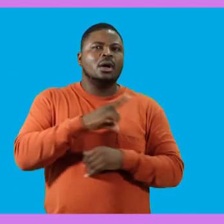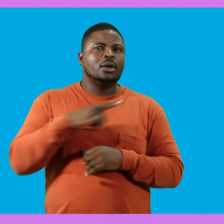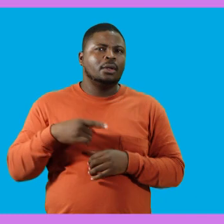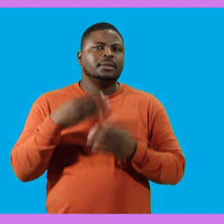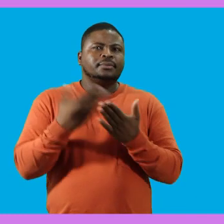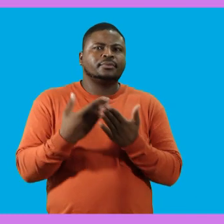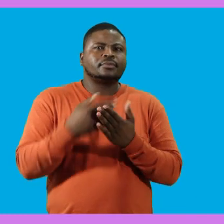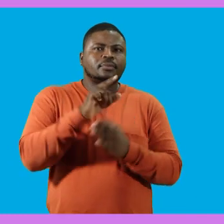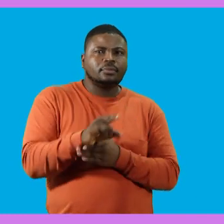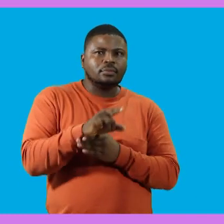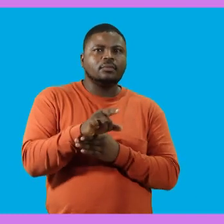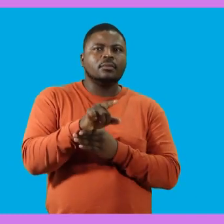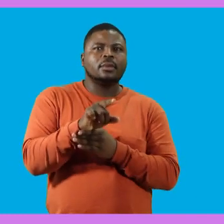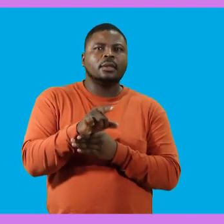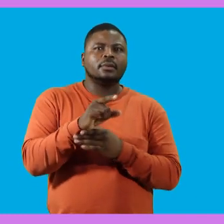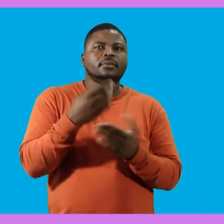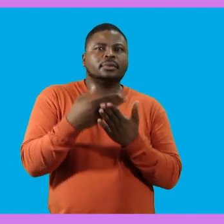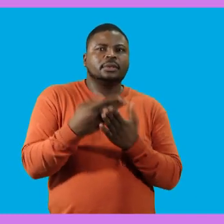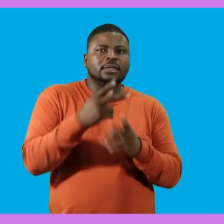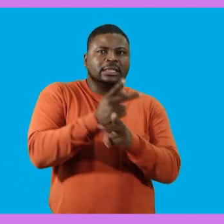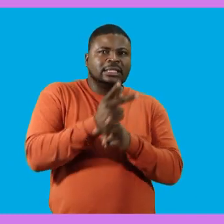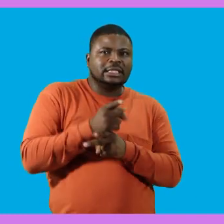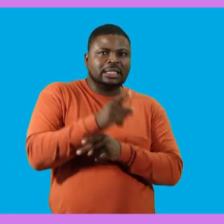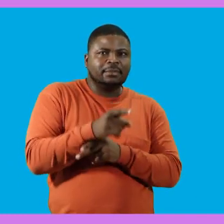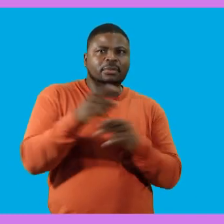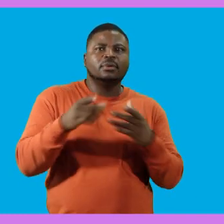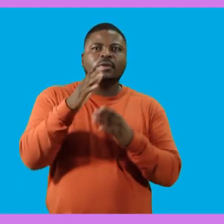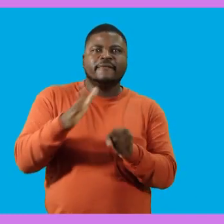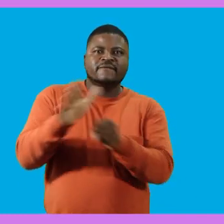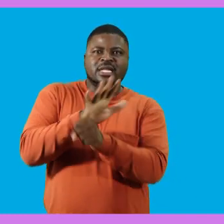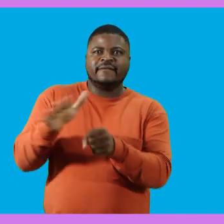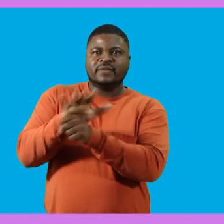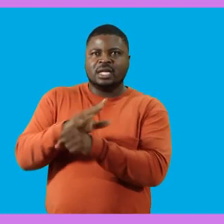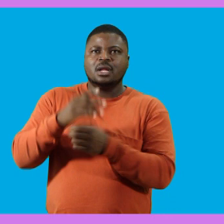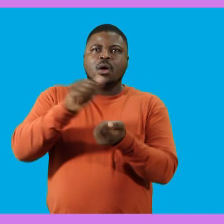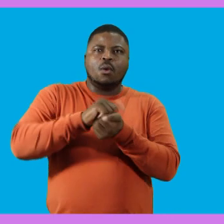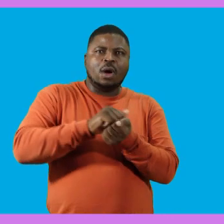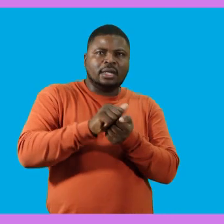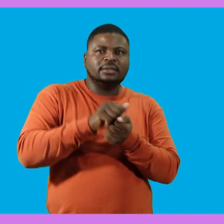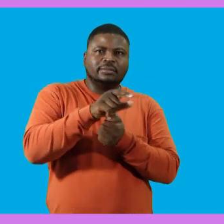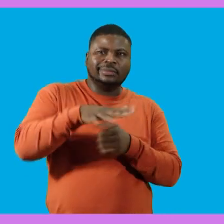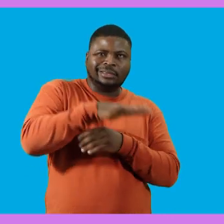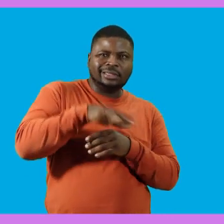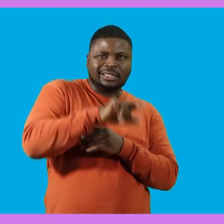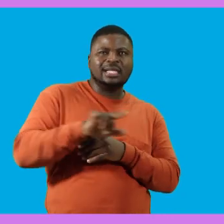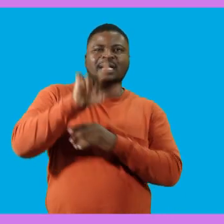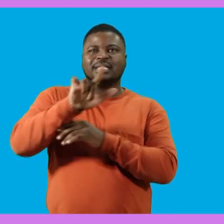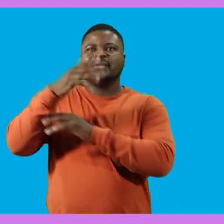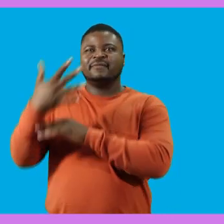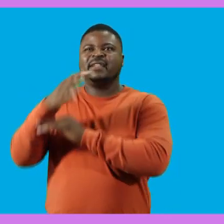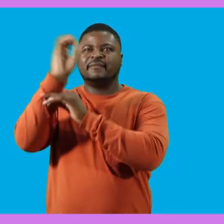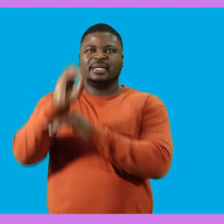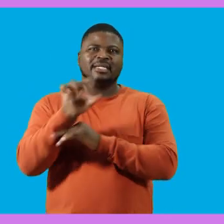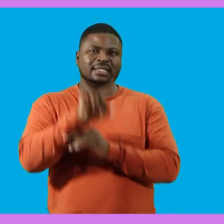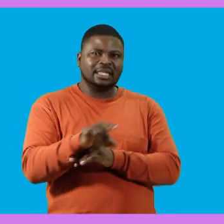to 75% of its capacity if the water flows from a garden hose at a rate of